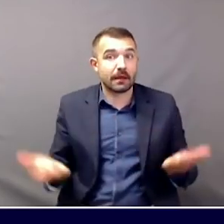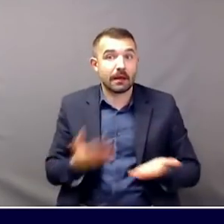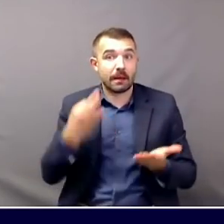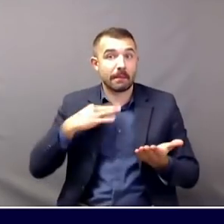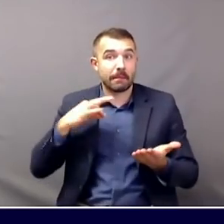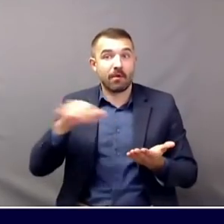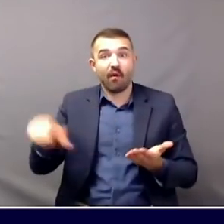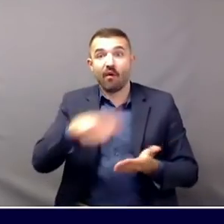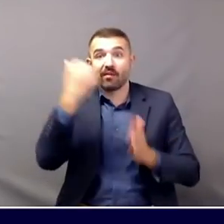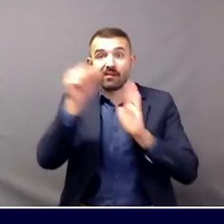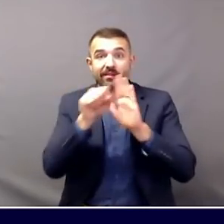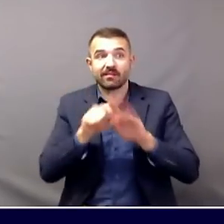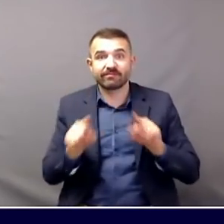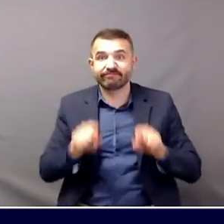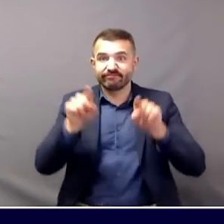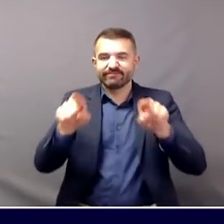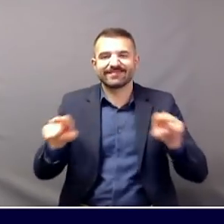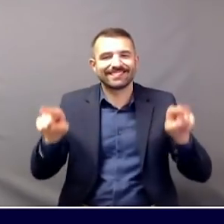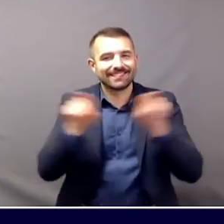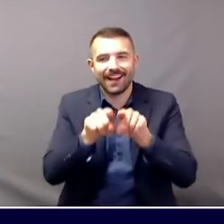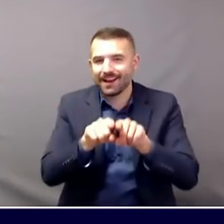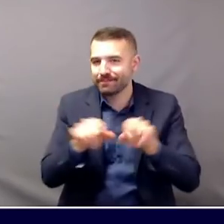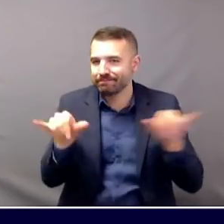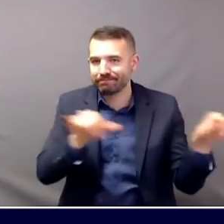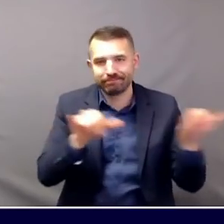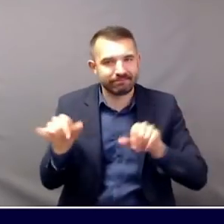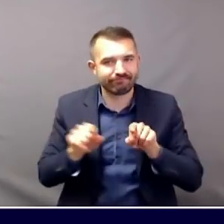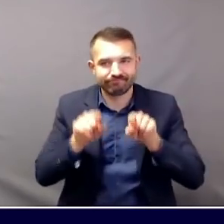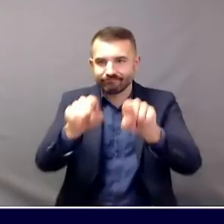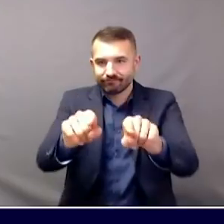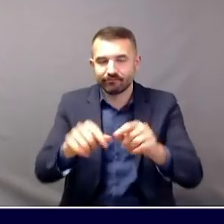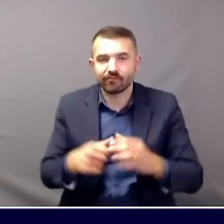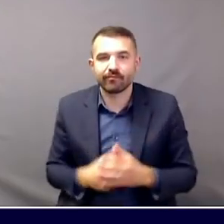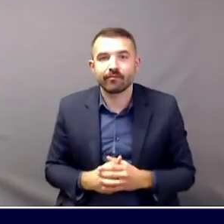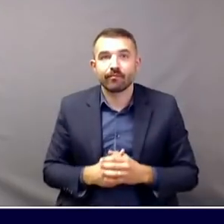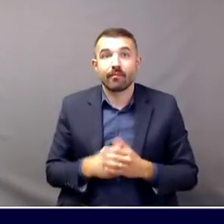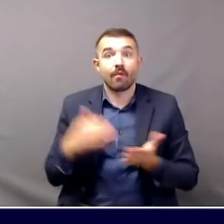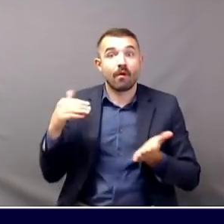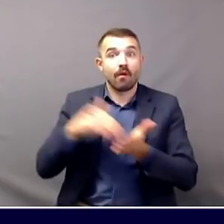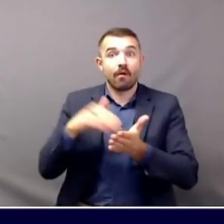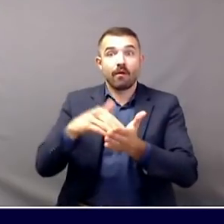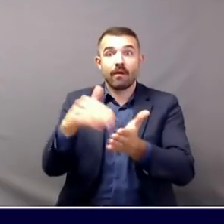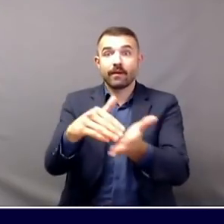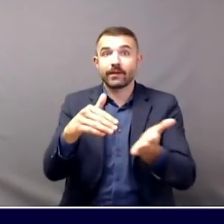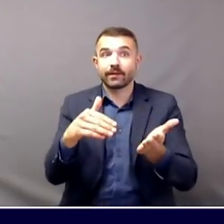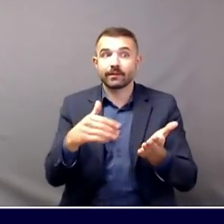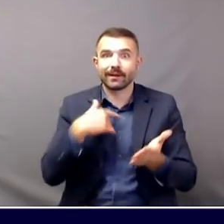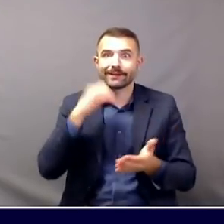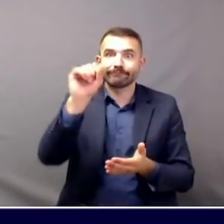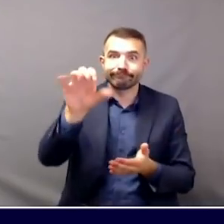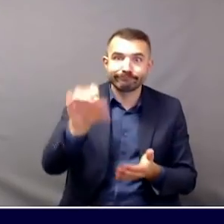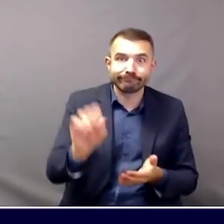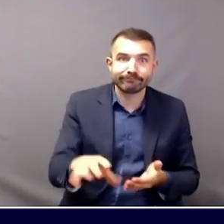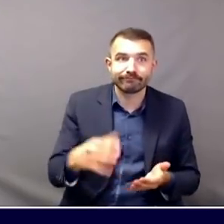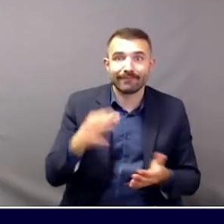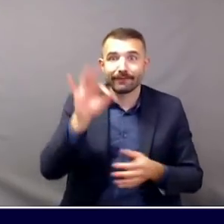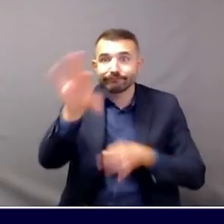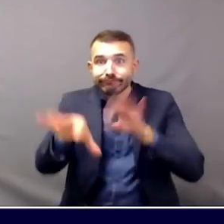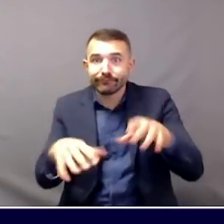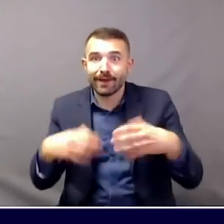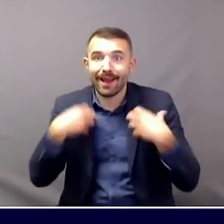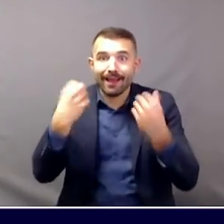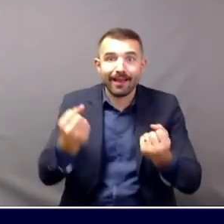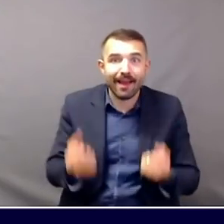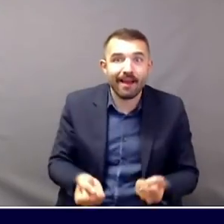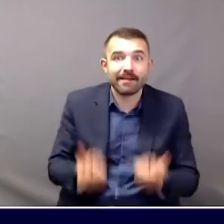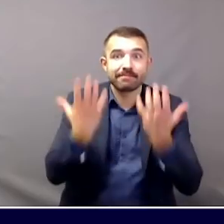important reminder though, because I talk about recovered cases. And what I'm talking about when I talk about recovered is simply